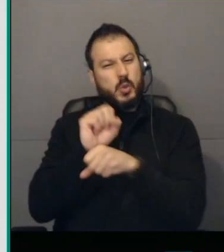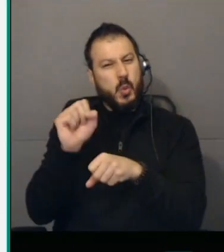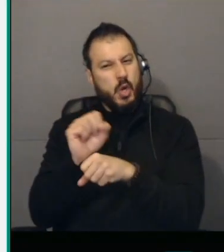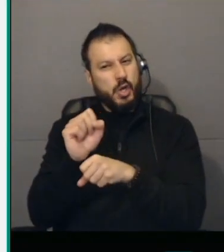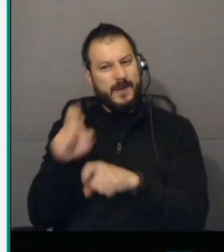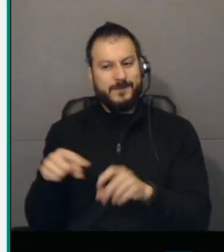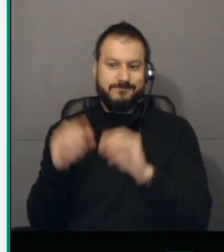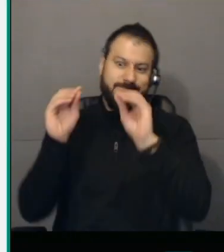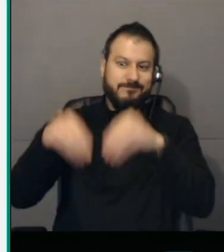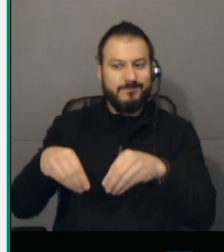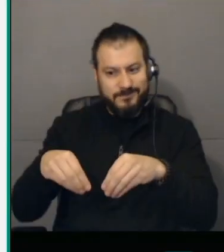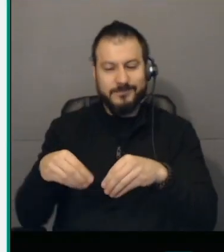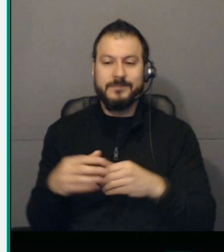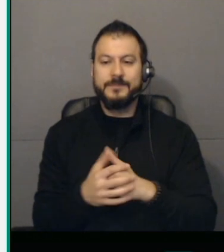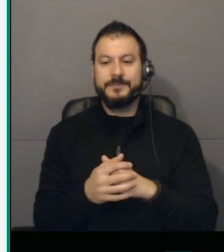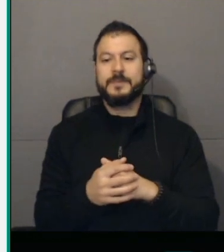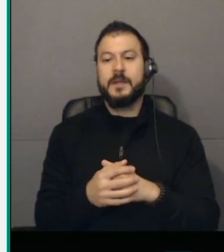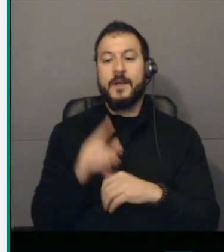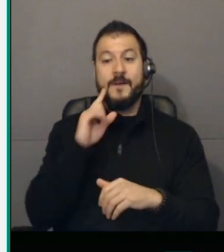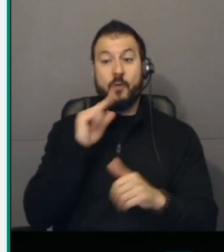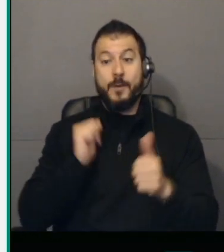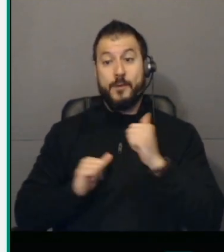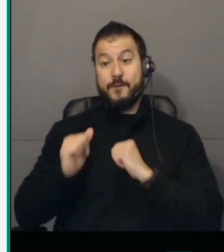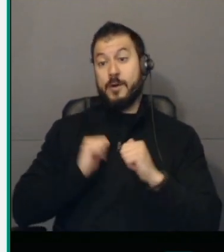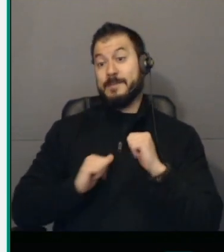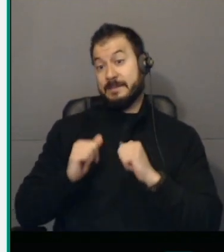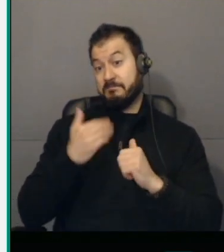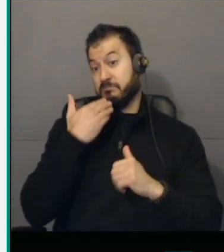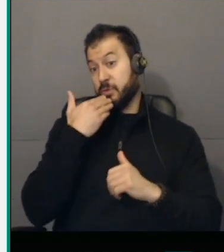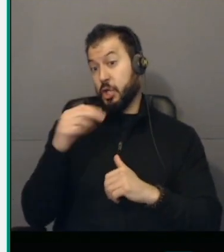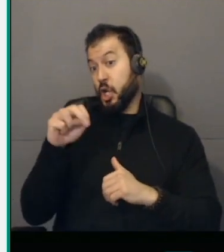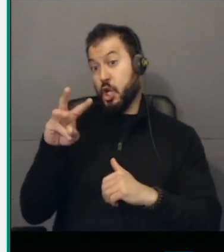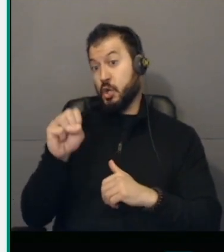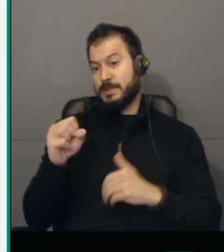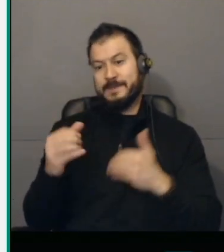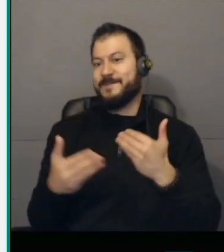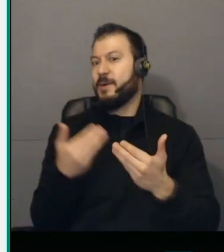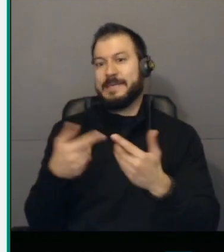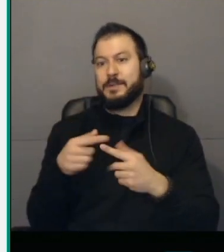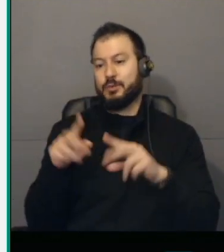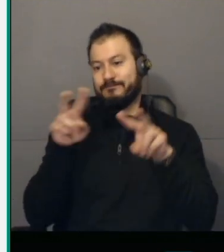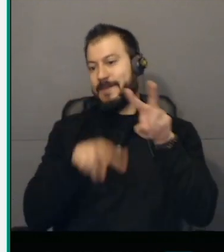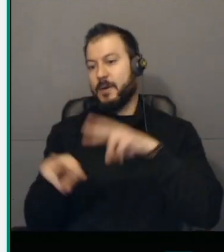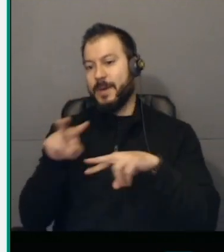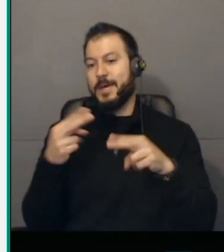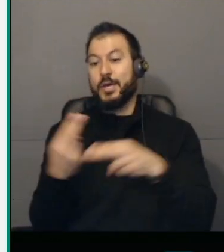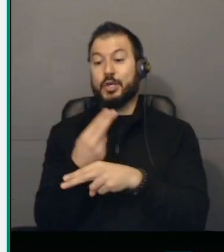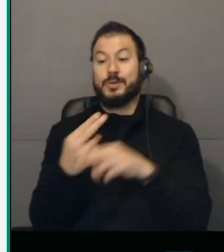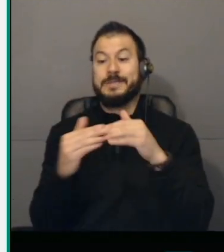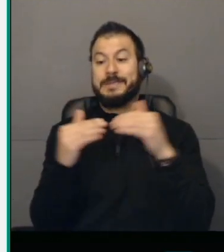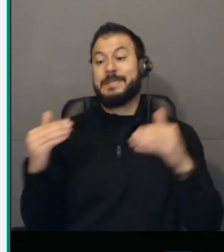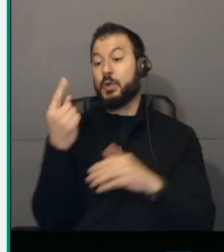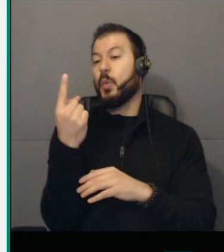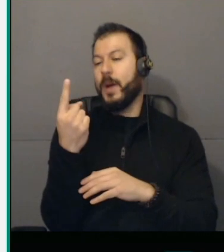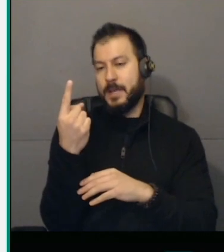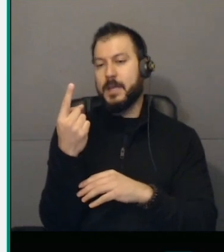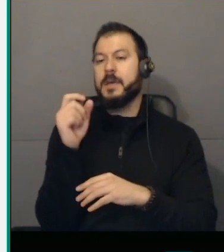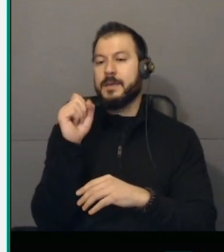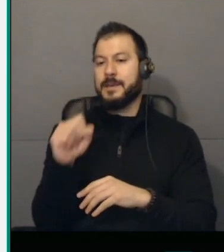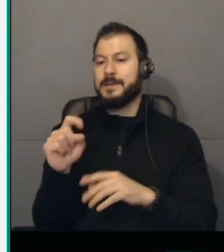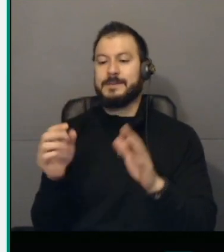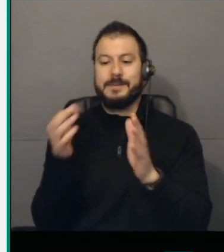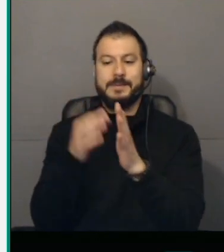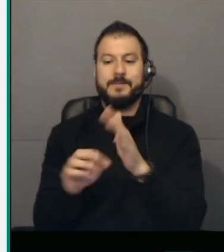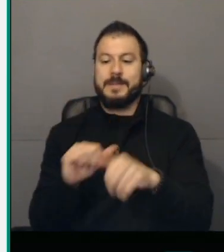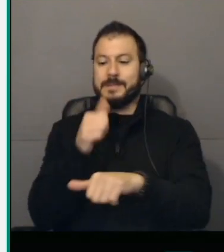involved. For performance, the good news is it's very easy to evaluate this. Using Tier 1 VRS, you can simply